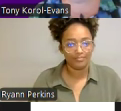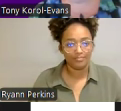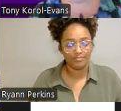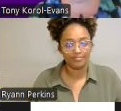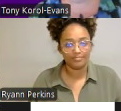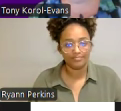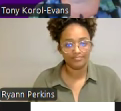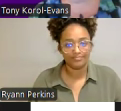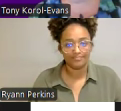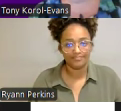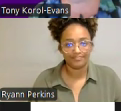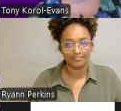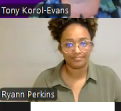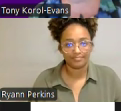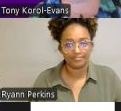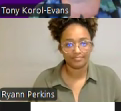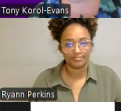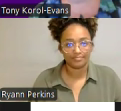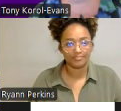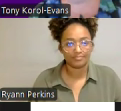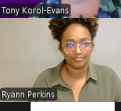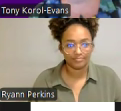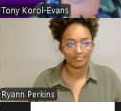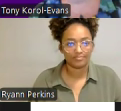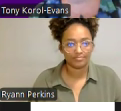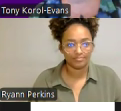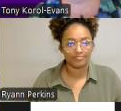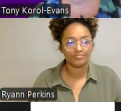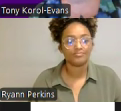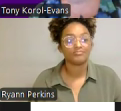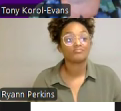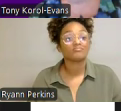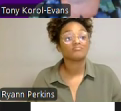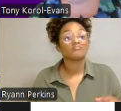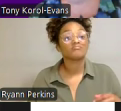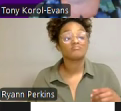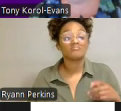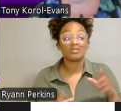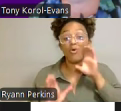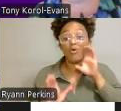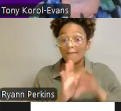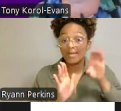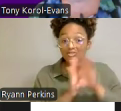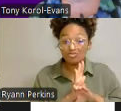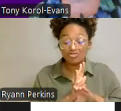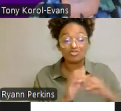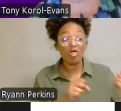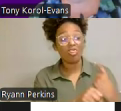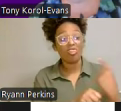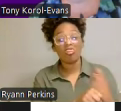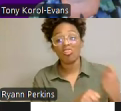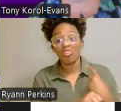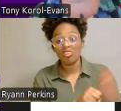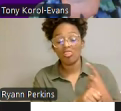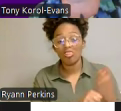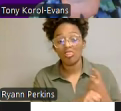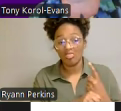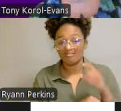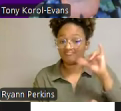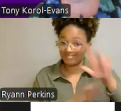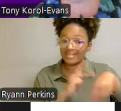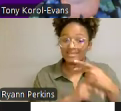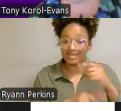Can sending unwanted pictures be a form of abuse? Kelly asks in the chat. Yes, absolutely. Sending unwanted pictures and